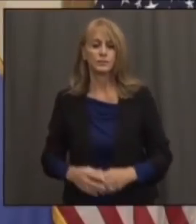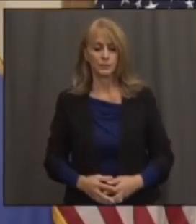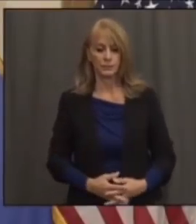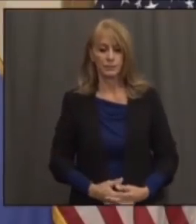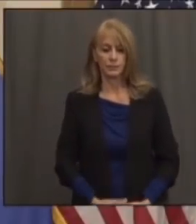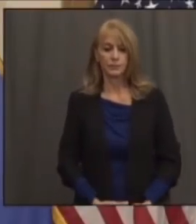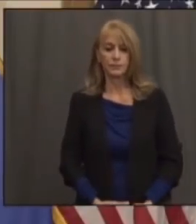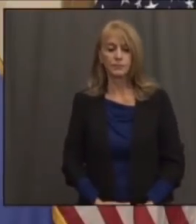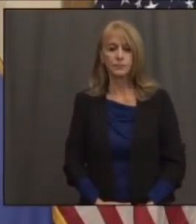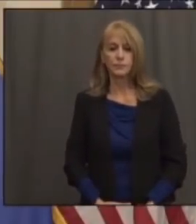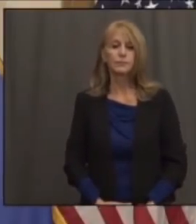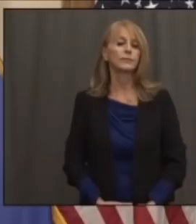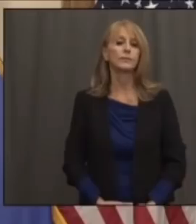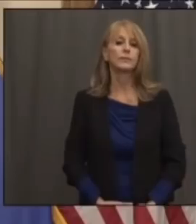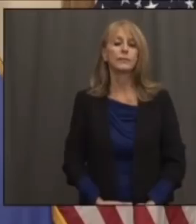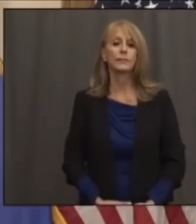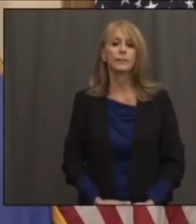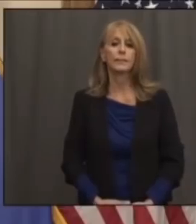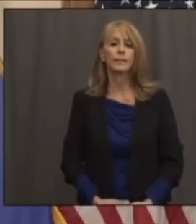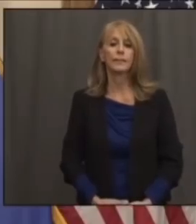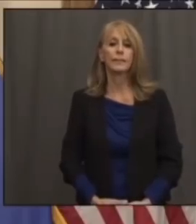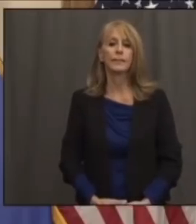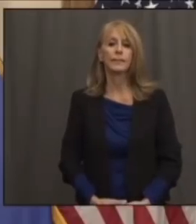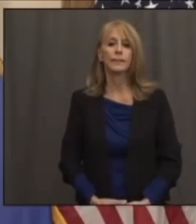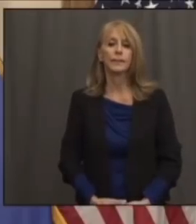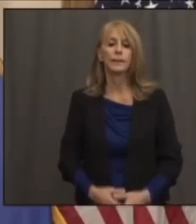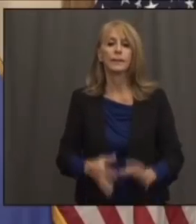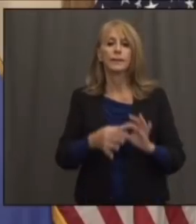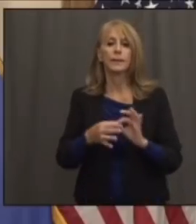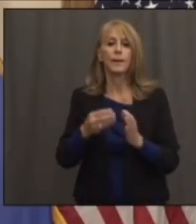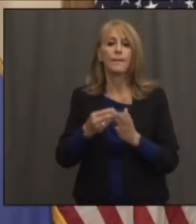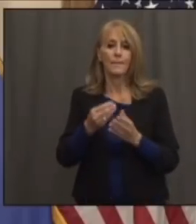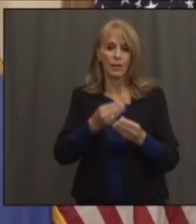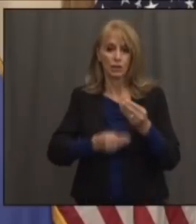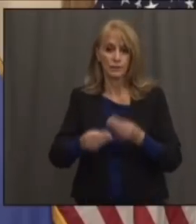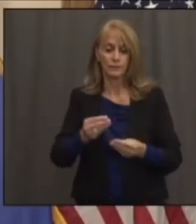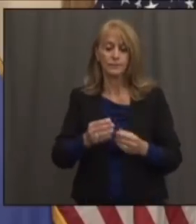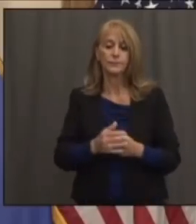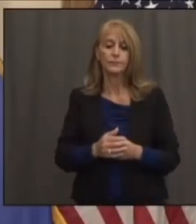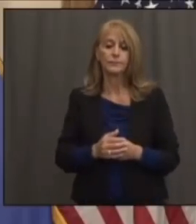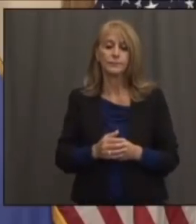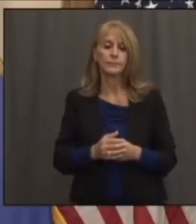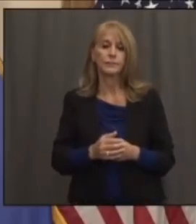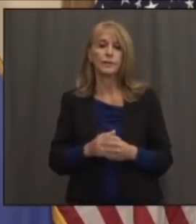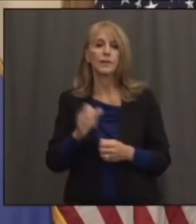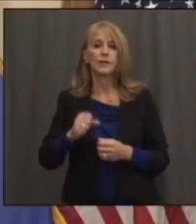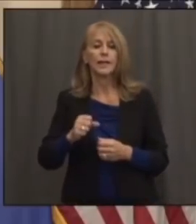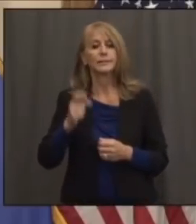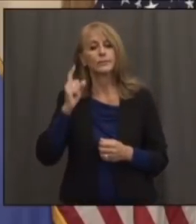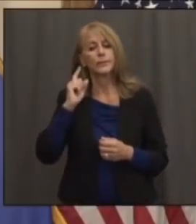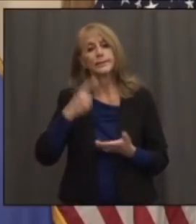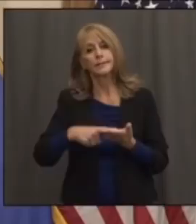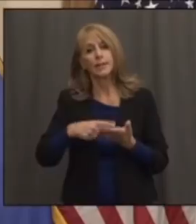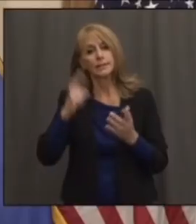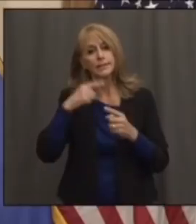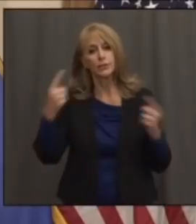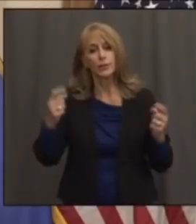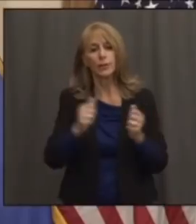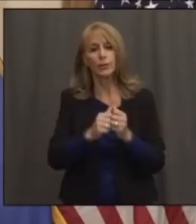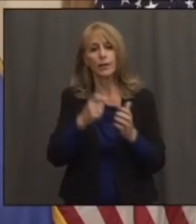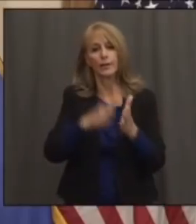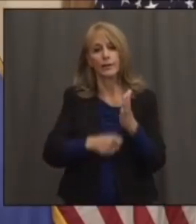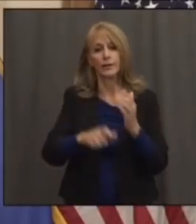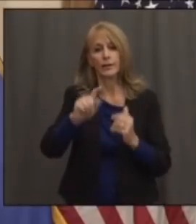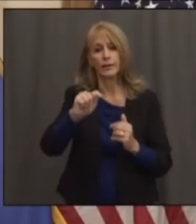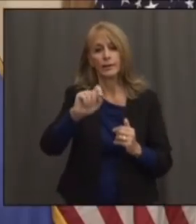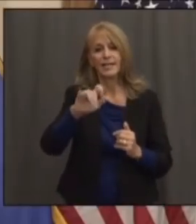Thanks for that. One more question for you about the budget. We've talked a lot about disagreement over taxes. Where do you think you and the